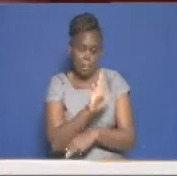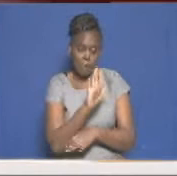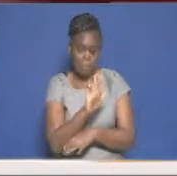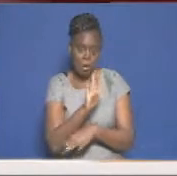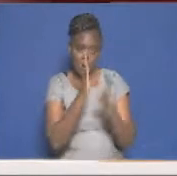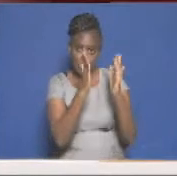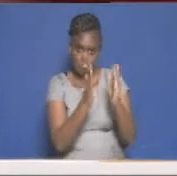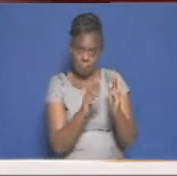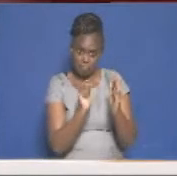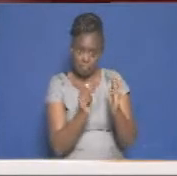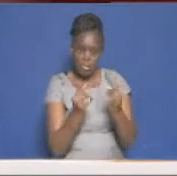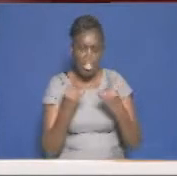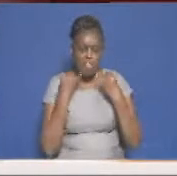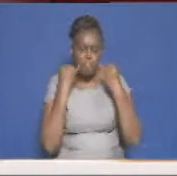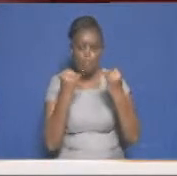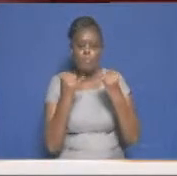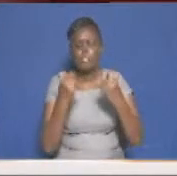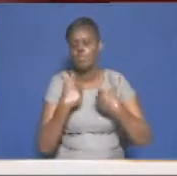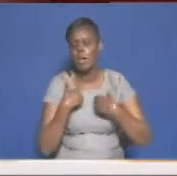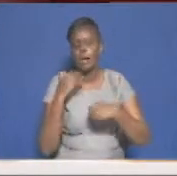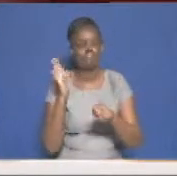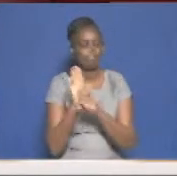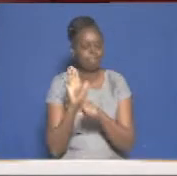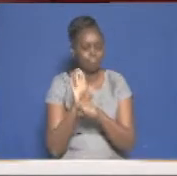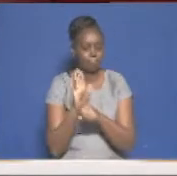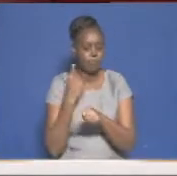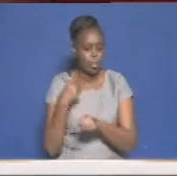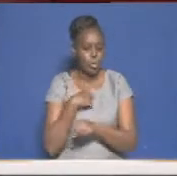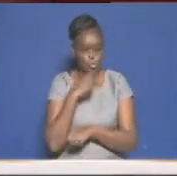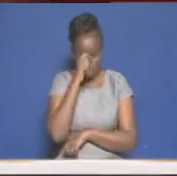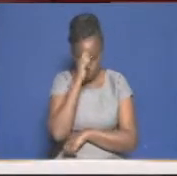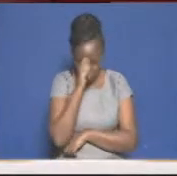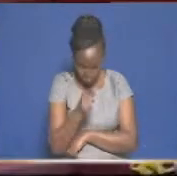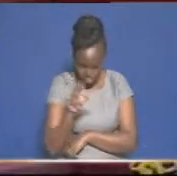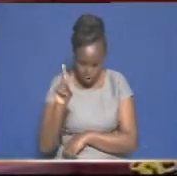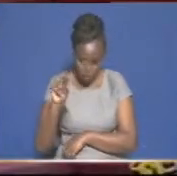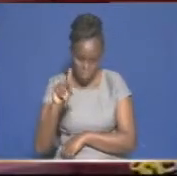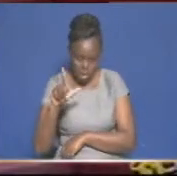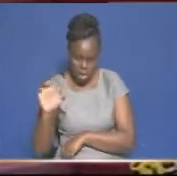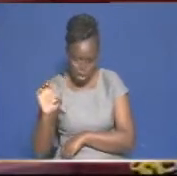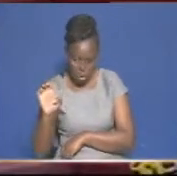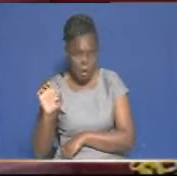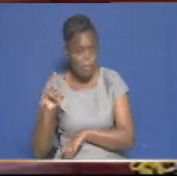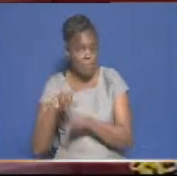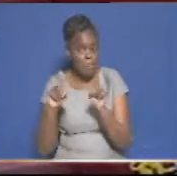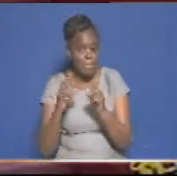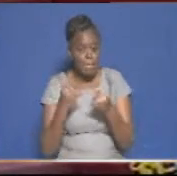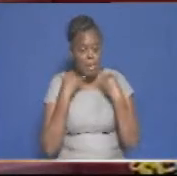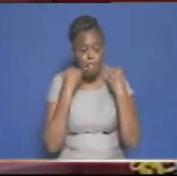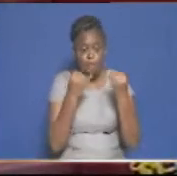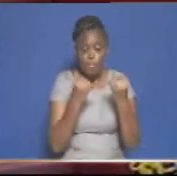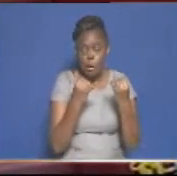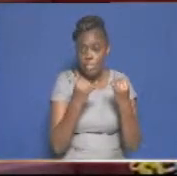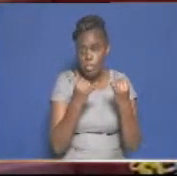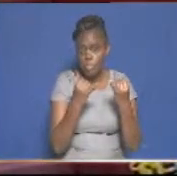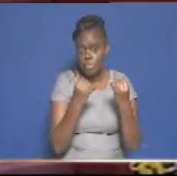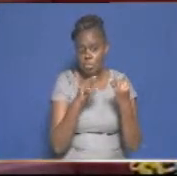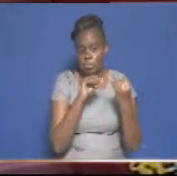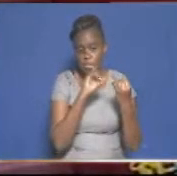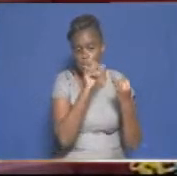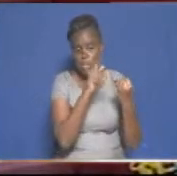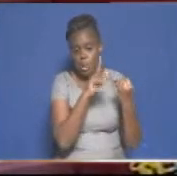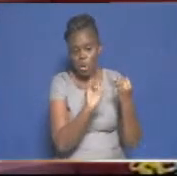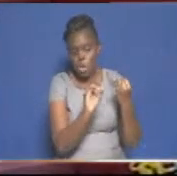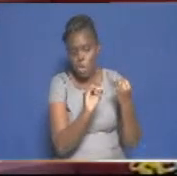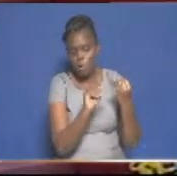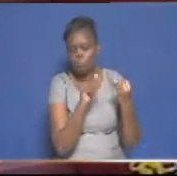alikuwa informed sana. Tulikuwa tunamheshimu Bwana Dwale, lakini ile information Dwale alikuwa naye, Jacob had always an